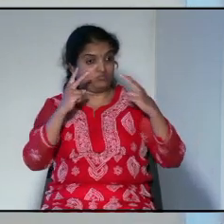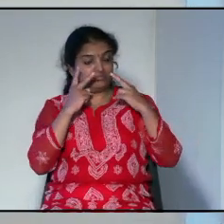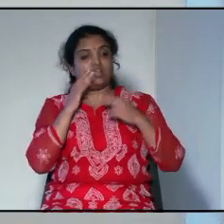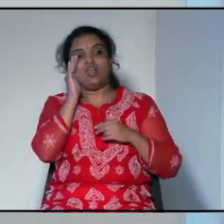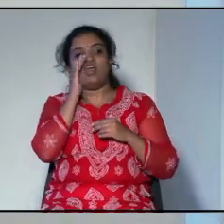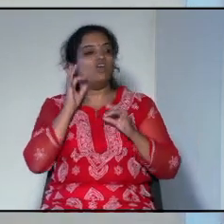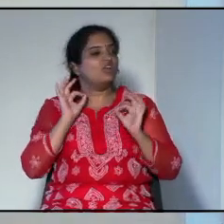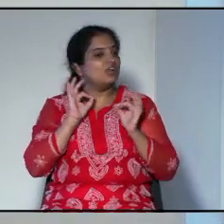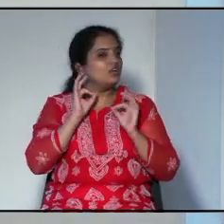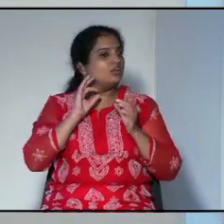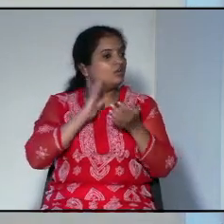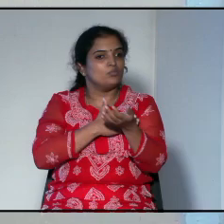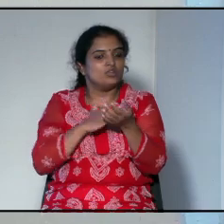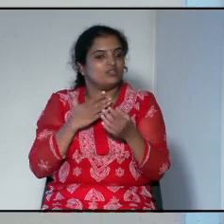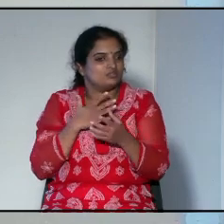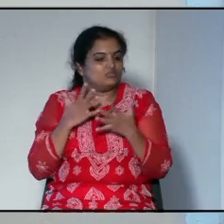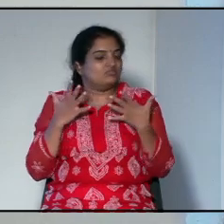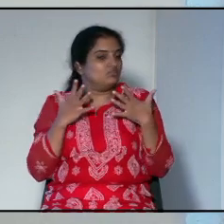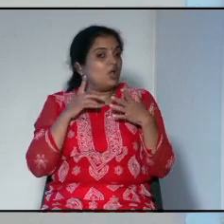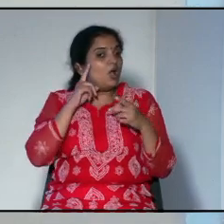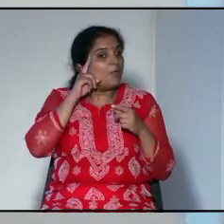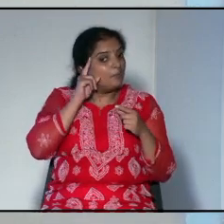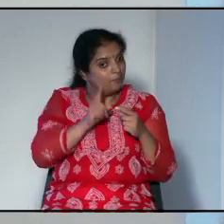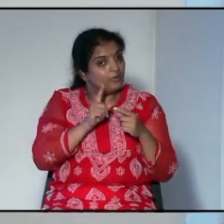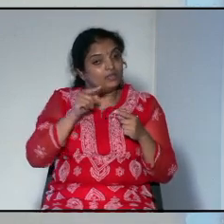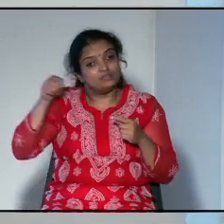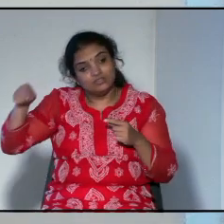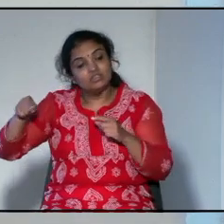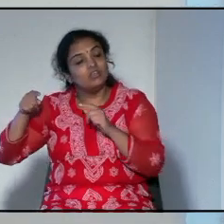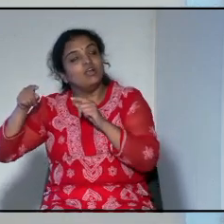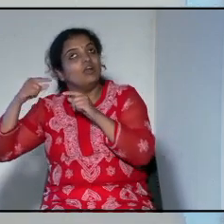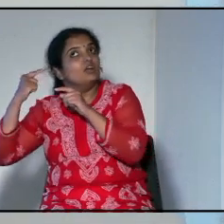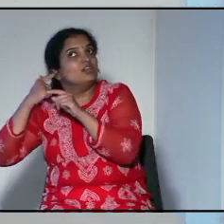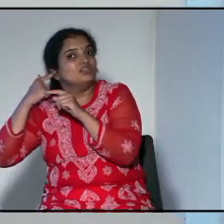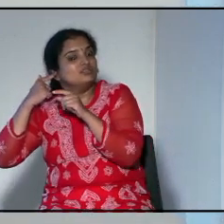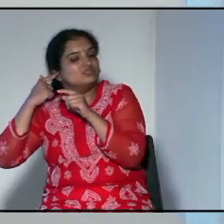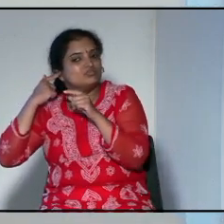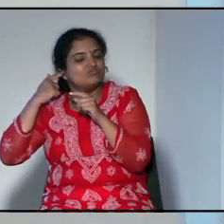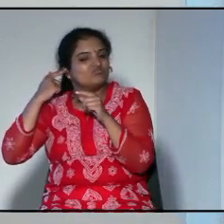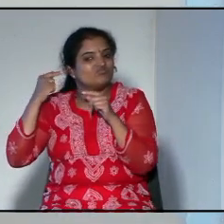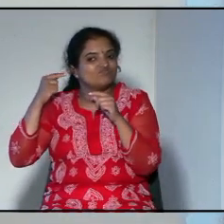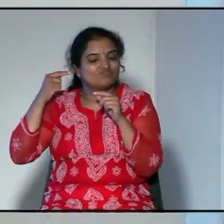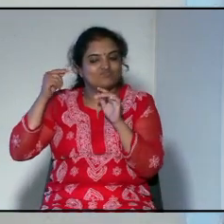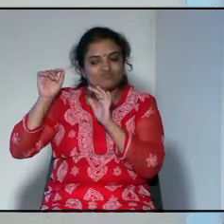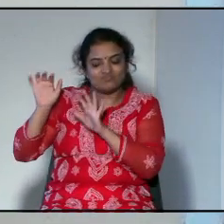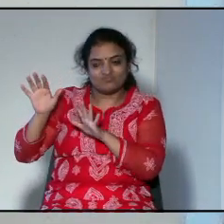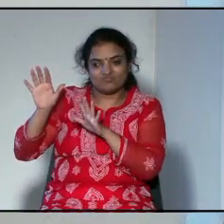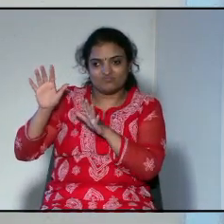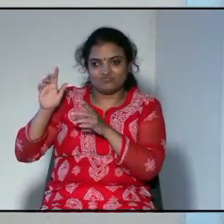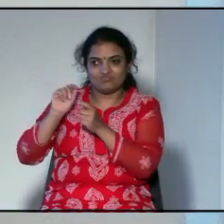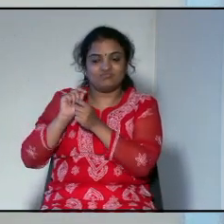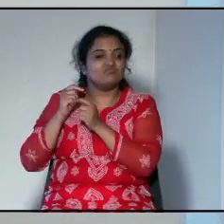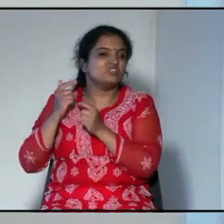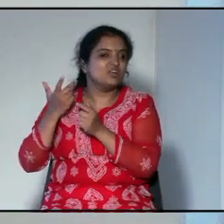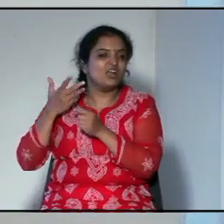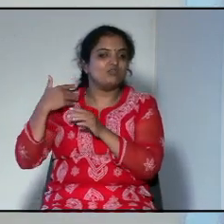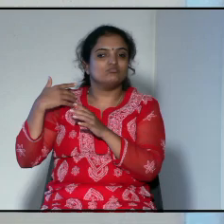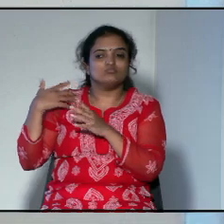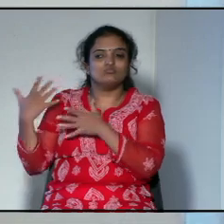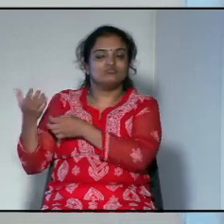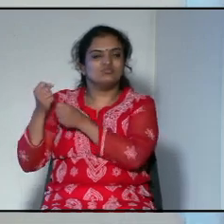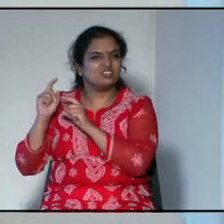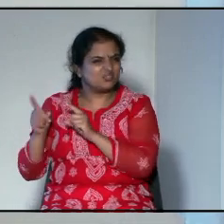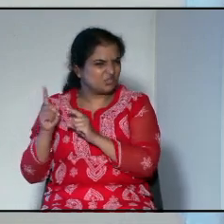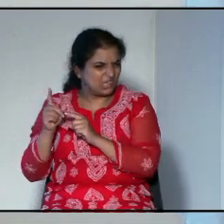it was not that, but it has that, but the audio quality has become very bad. But that's the only thing we have. I don't think she